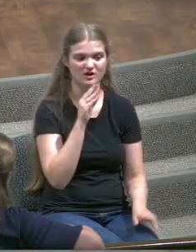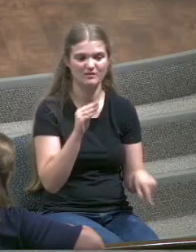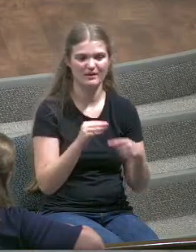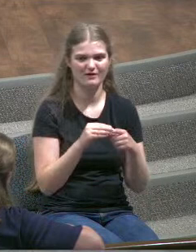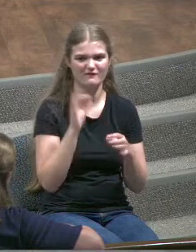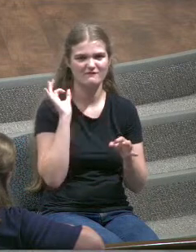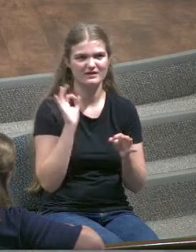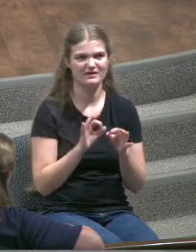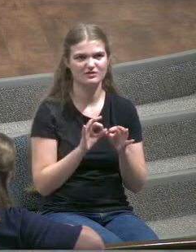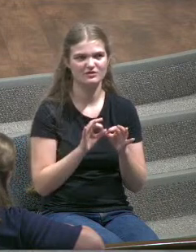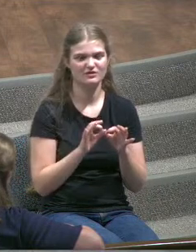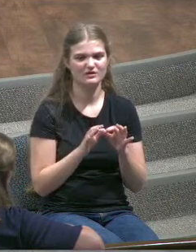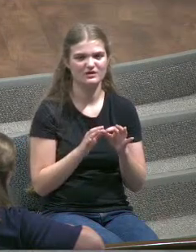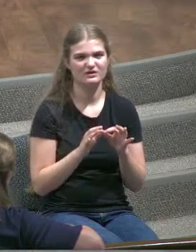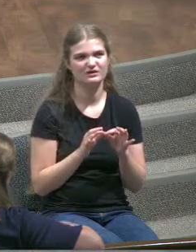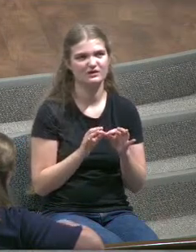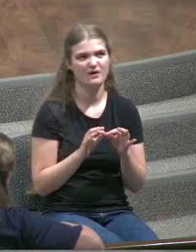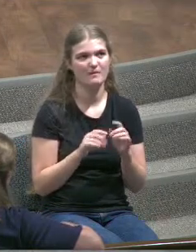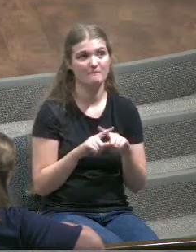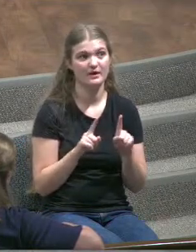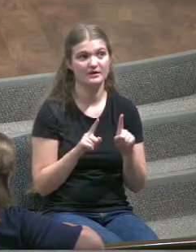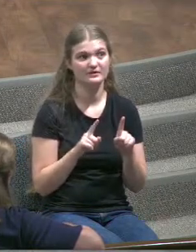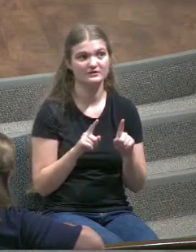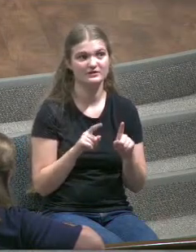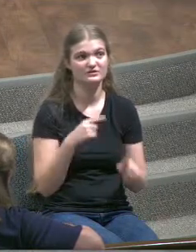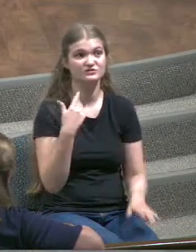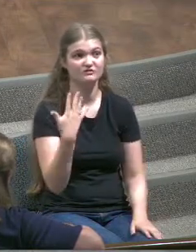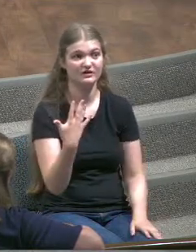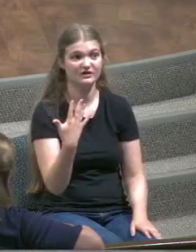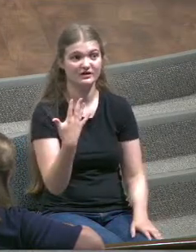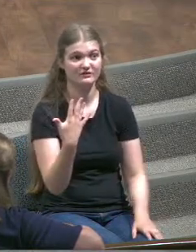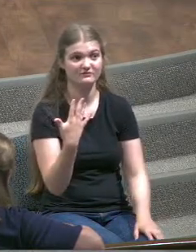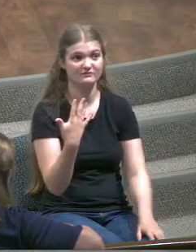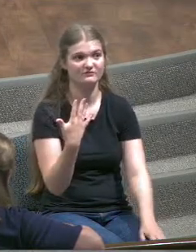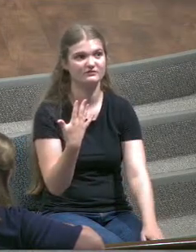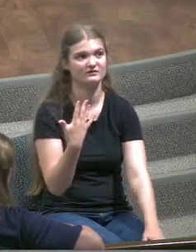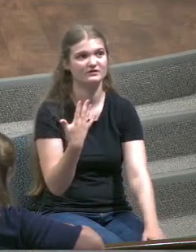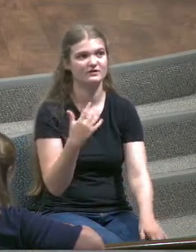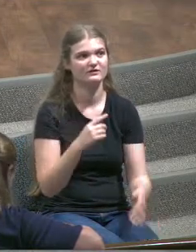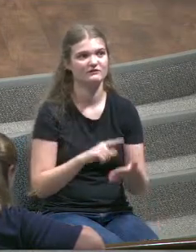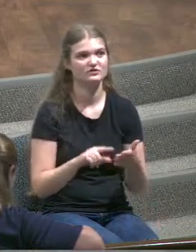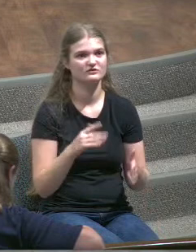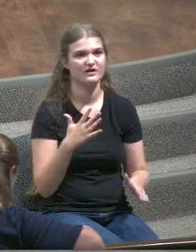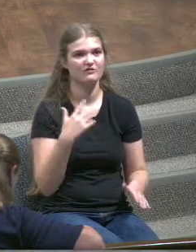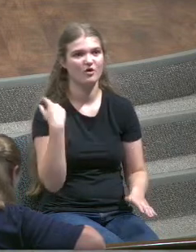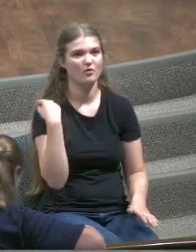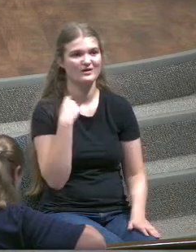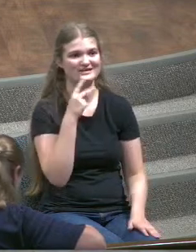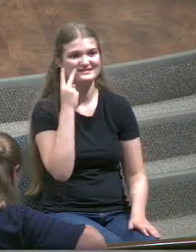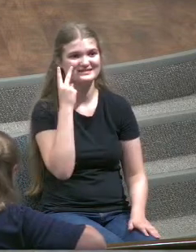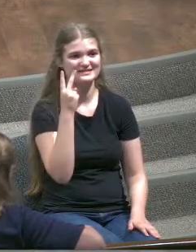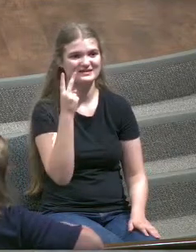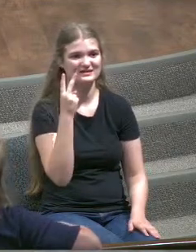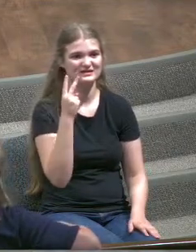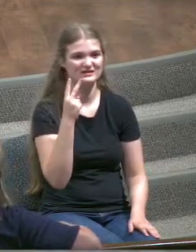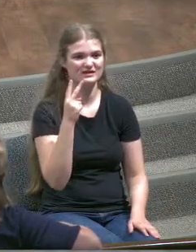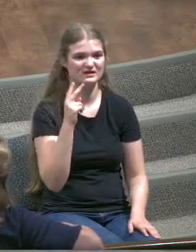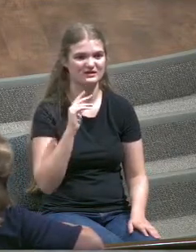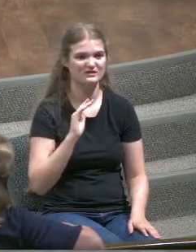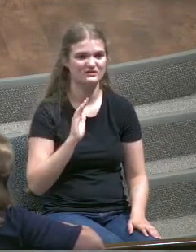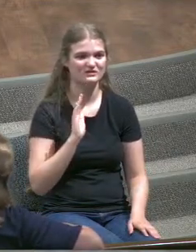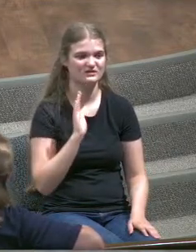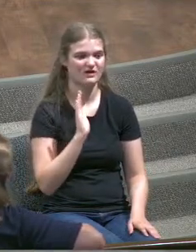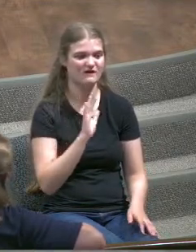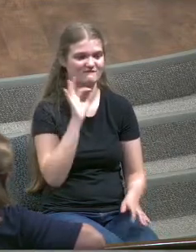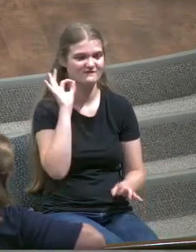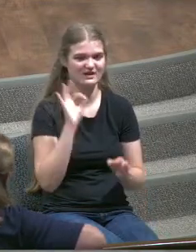I think my math is right there. But there's five, and we see a demonstration of their faith. But then after they make it into the